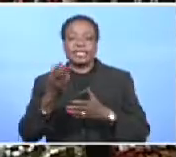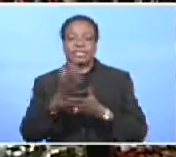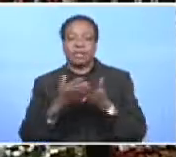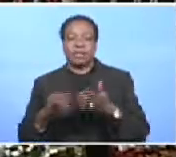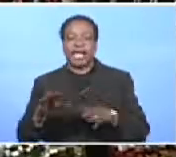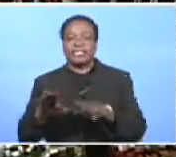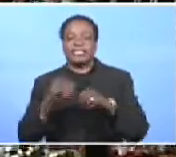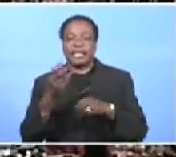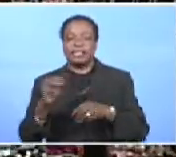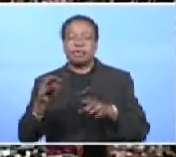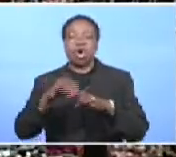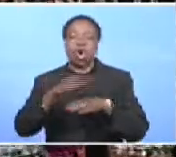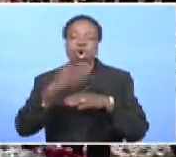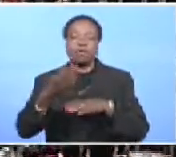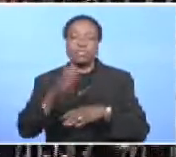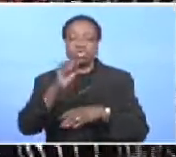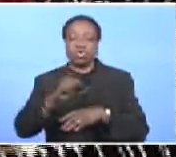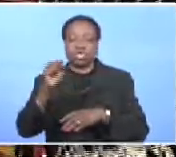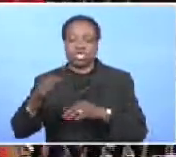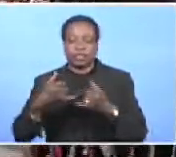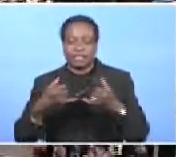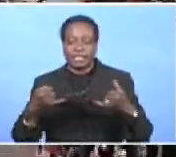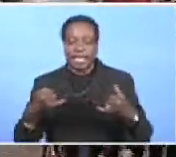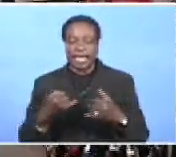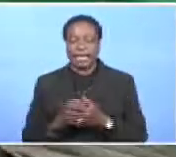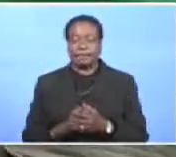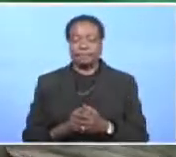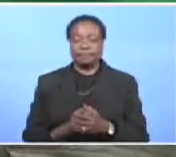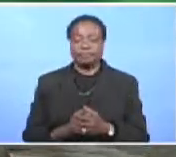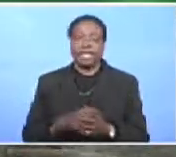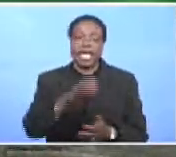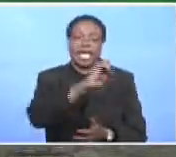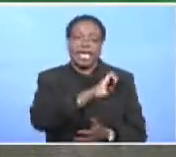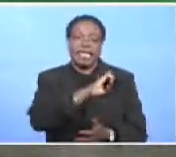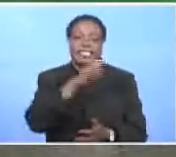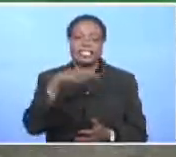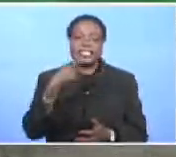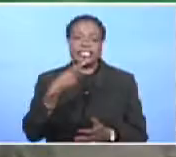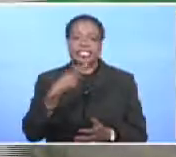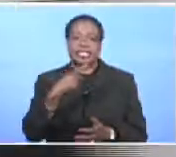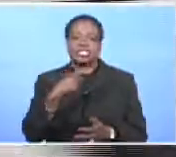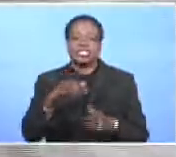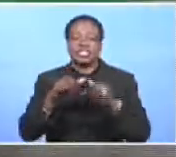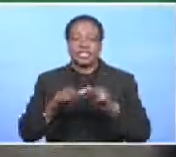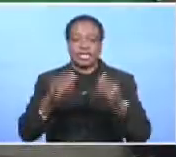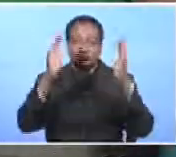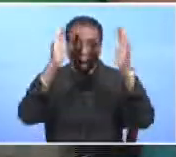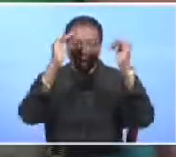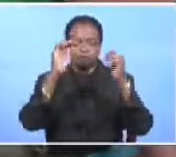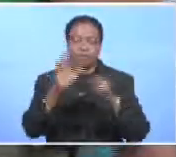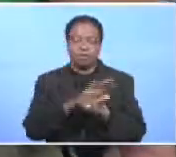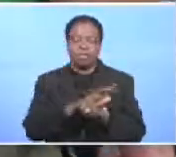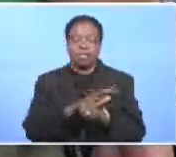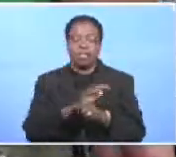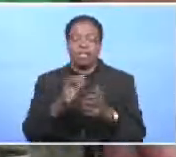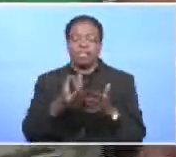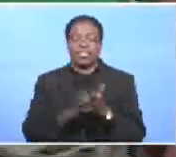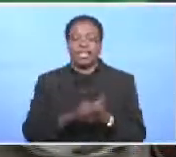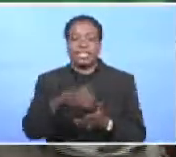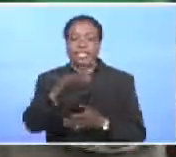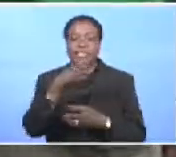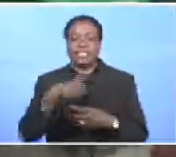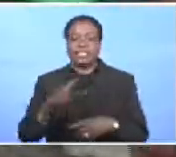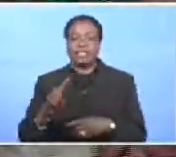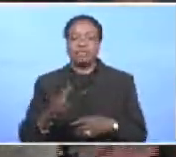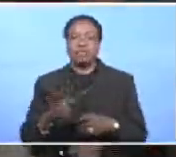off the social service line. Now, Enia says she remains hopeful that dignity will be restored to vendors.